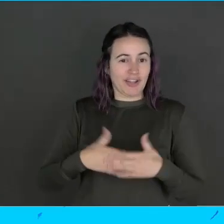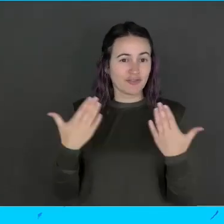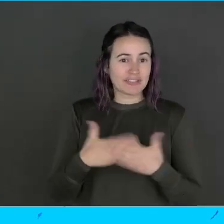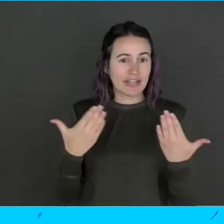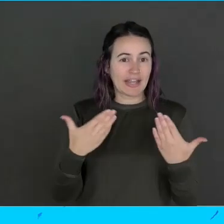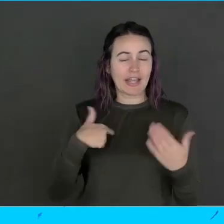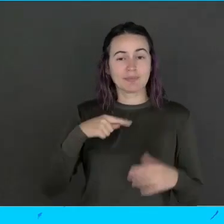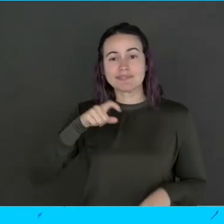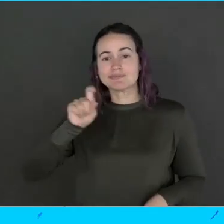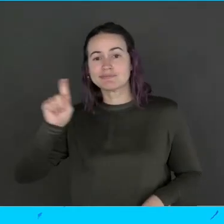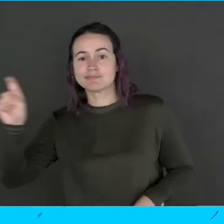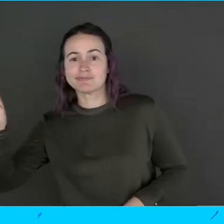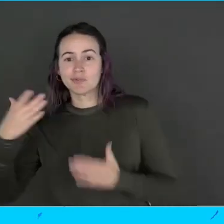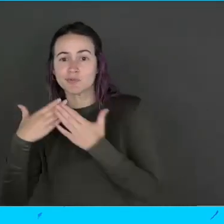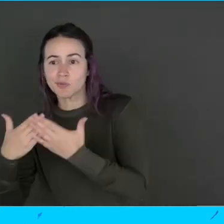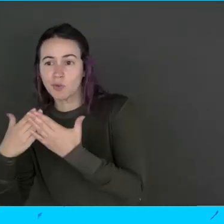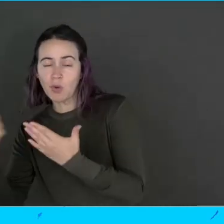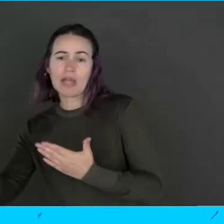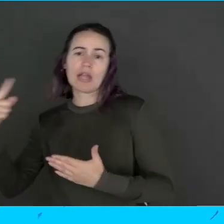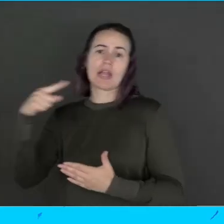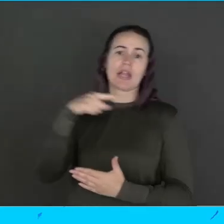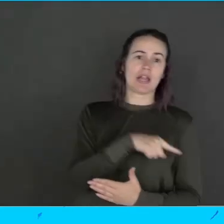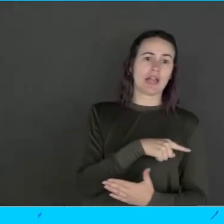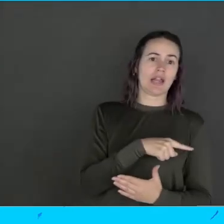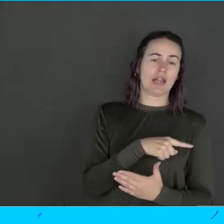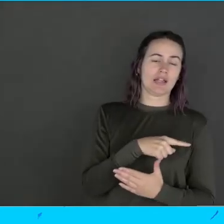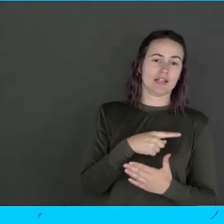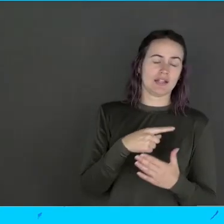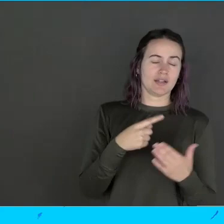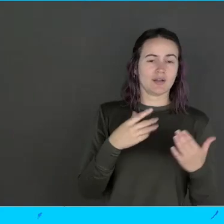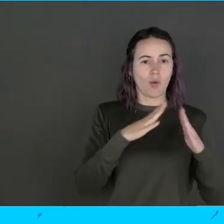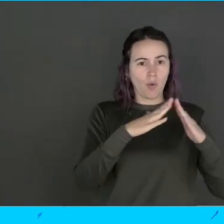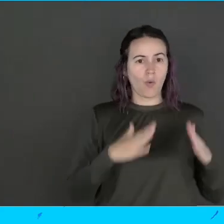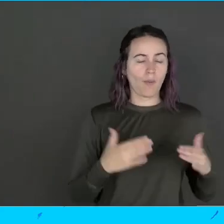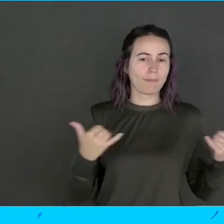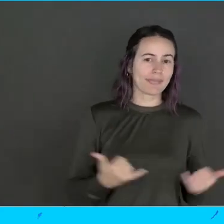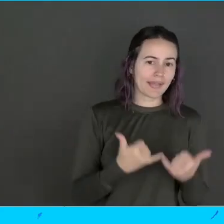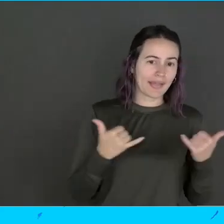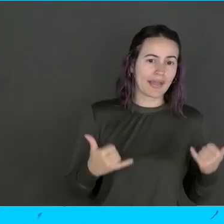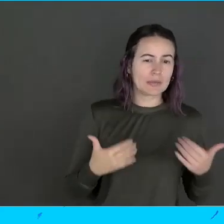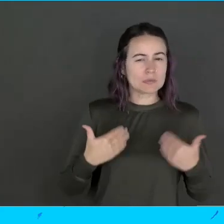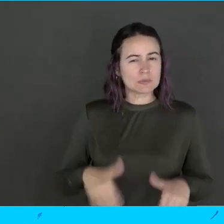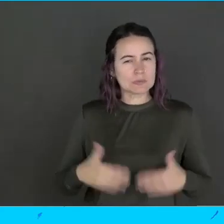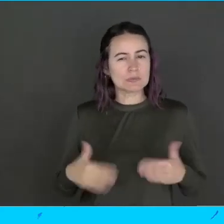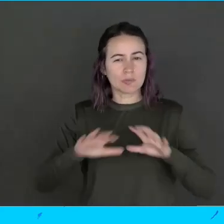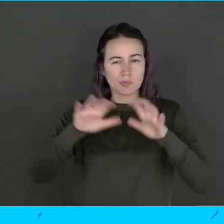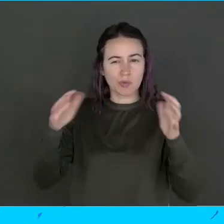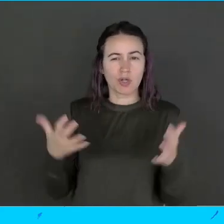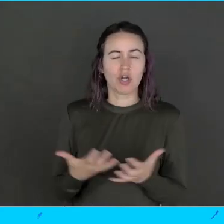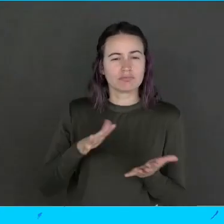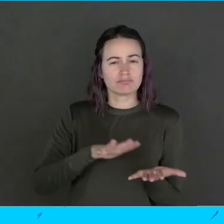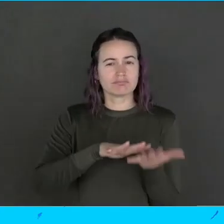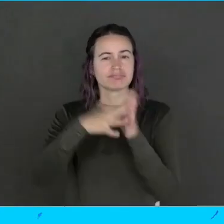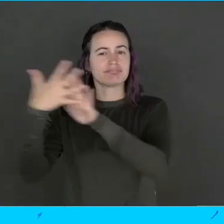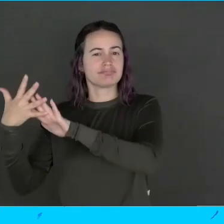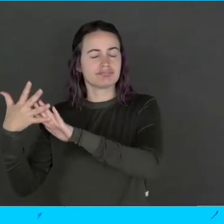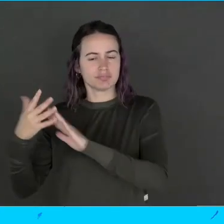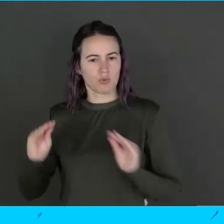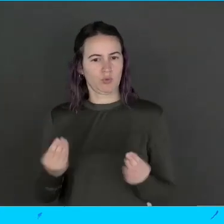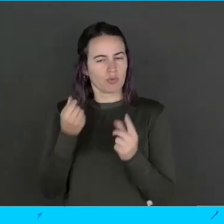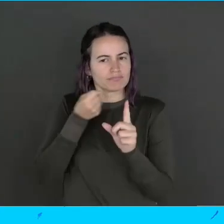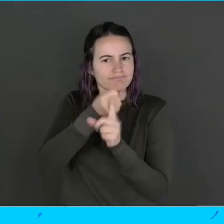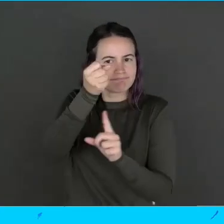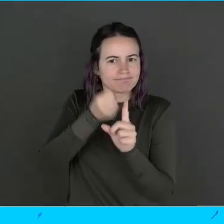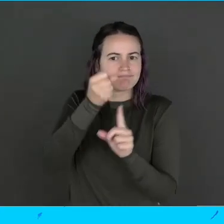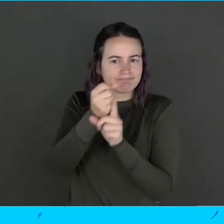play. They say they know these hard times aren't here to stay, and that they are gonna make changes one day soon, as soon as they make room at the table